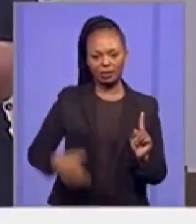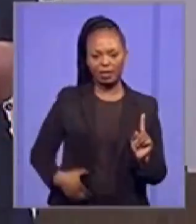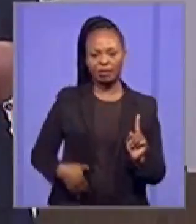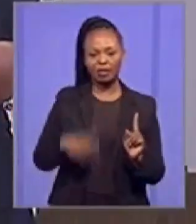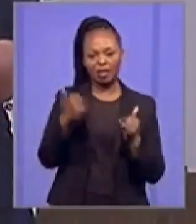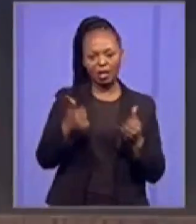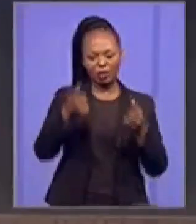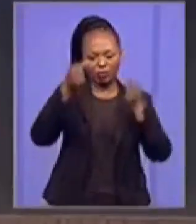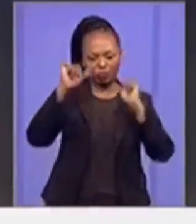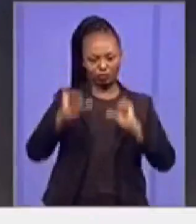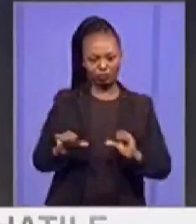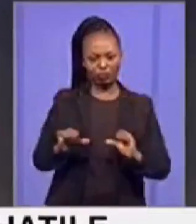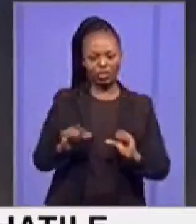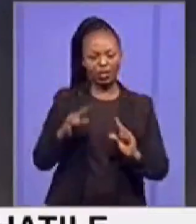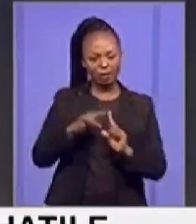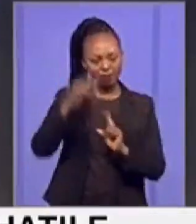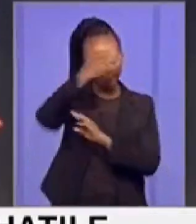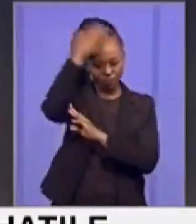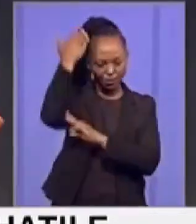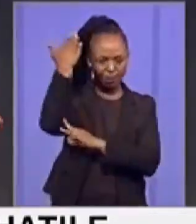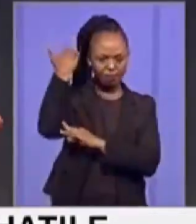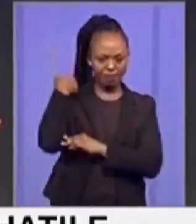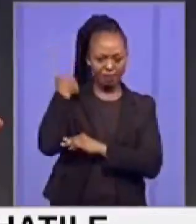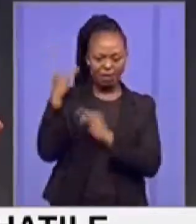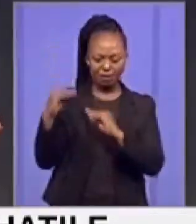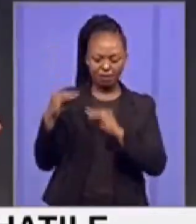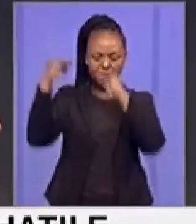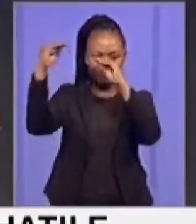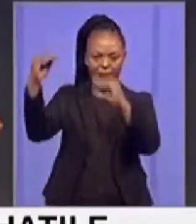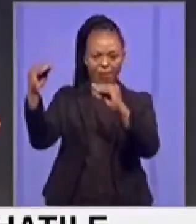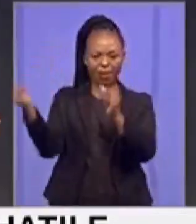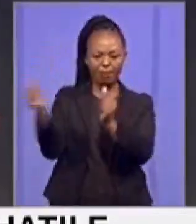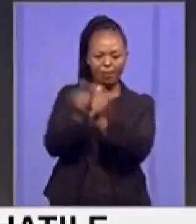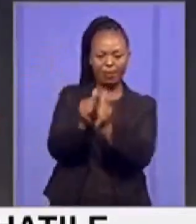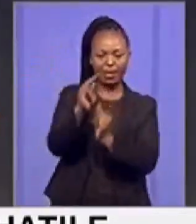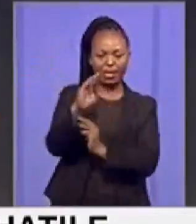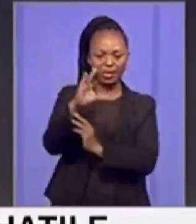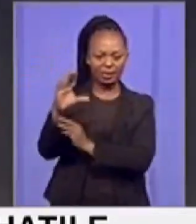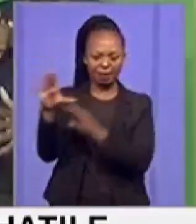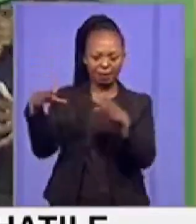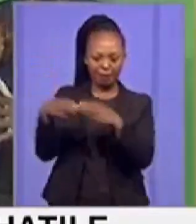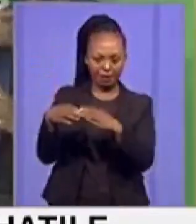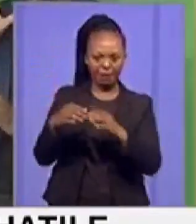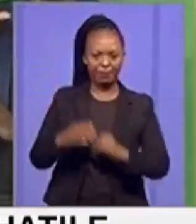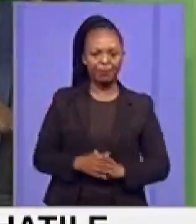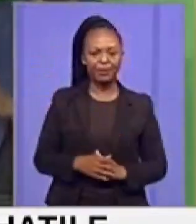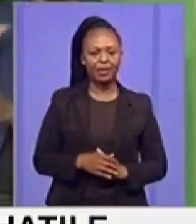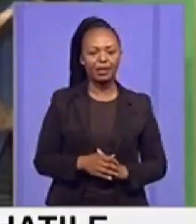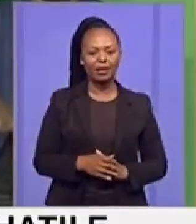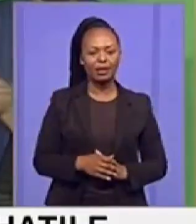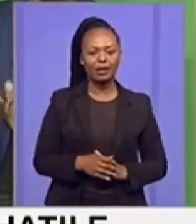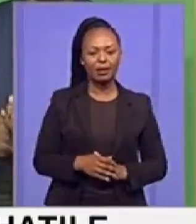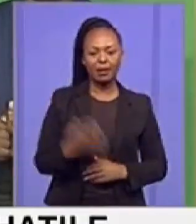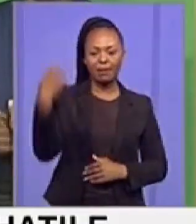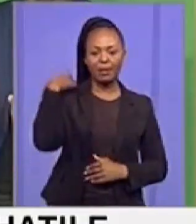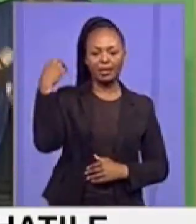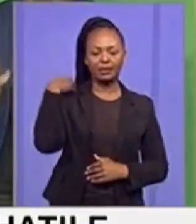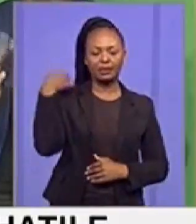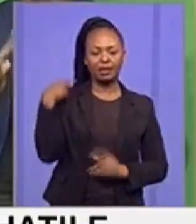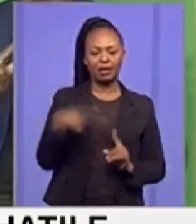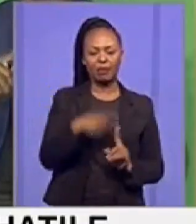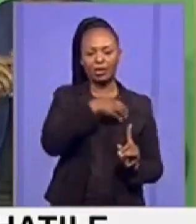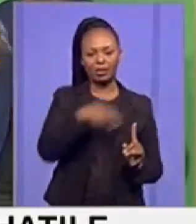maemong a tlase mme a nyolla bomphato le yena ba komiting e kgolo ya ANC. Minister in the Presidency responsible